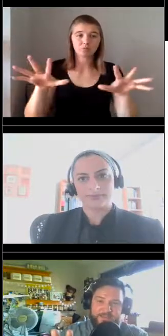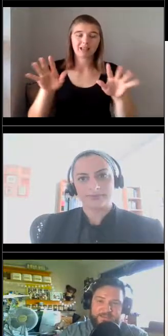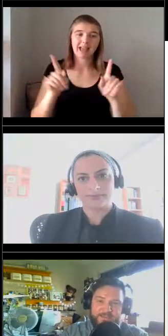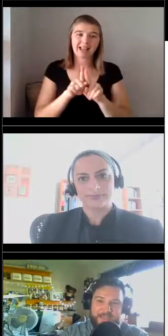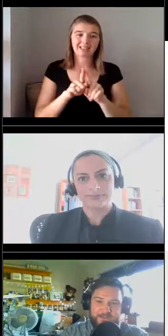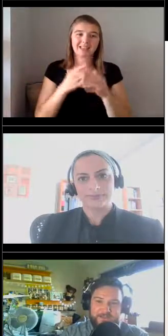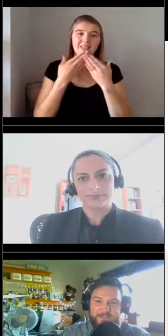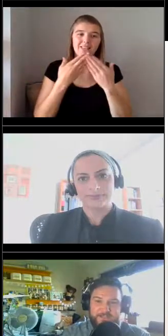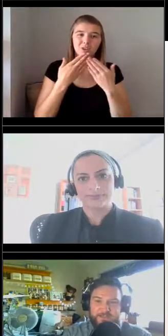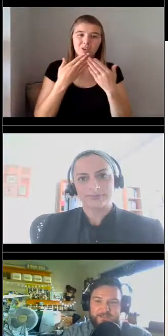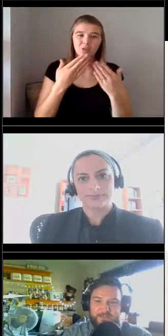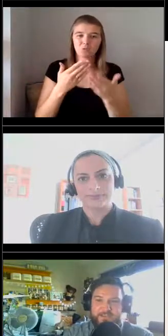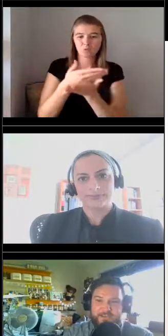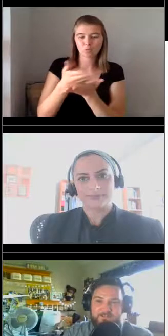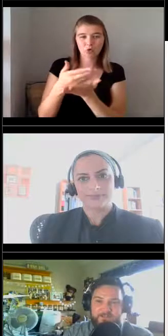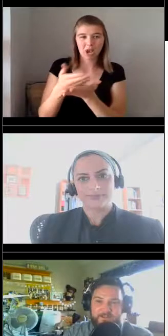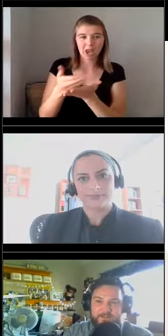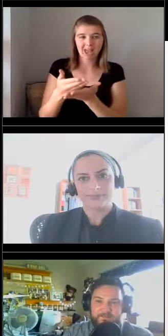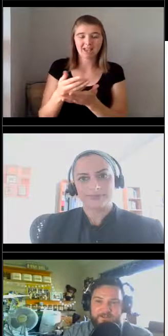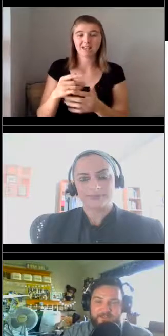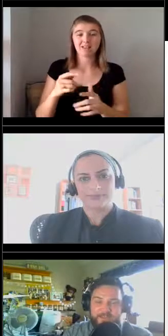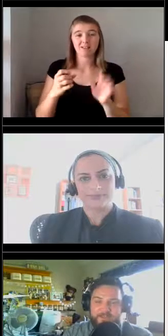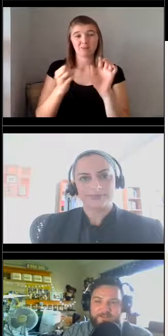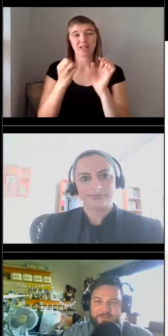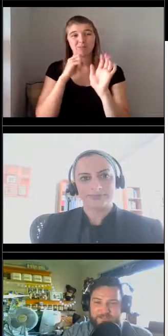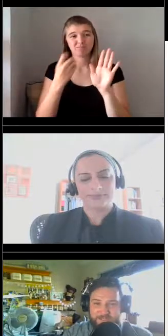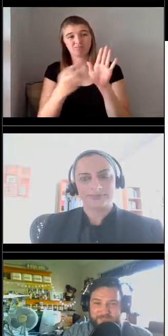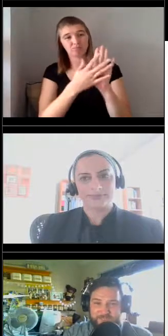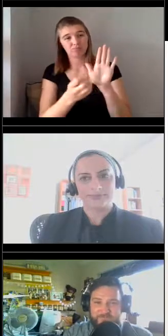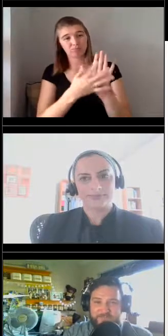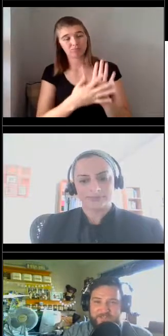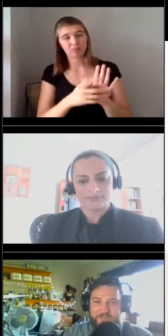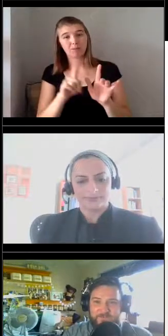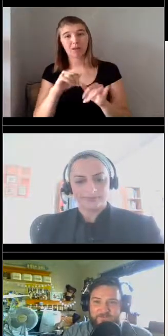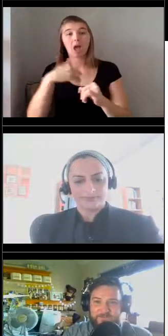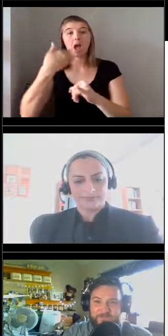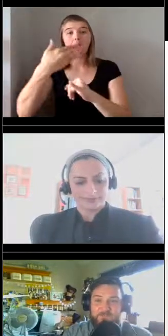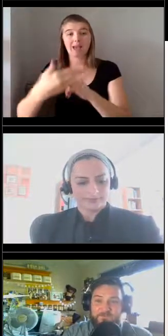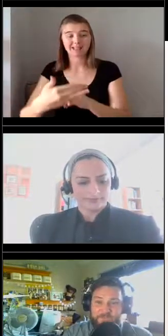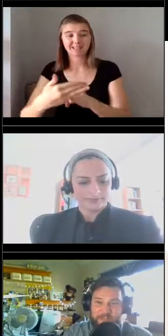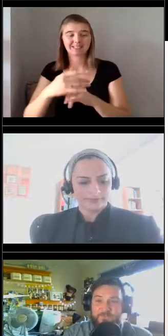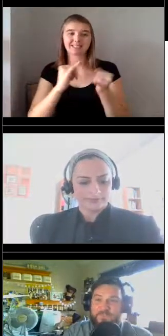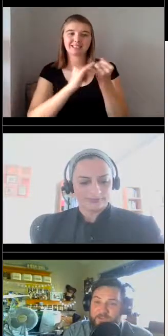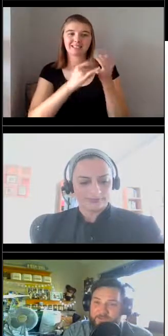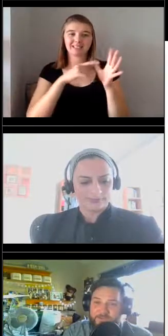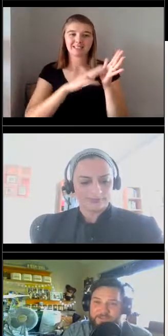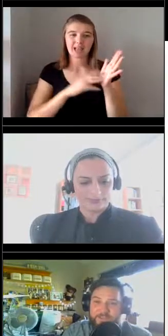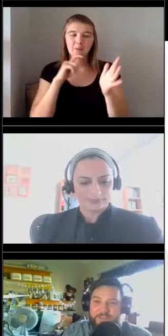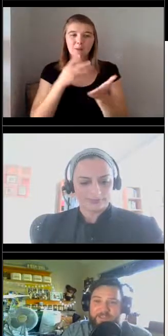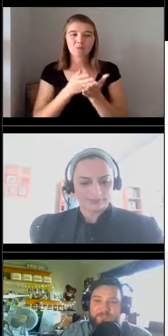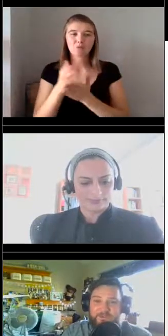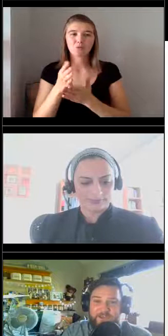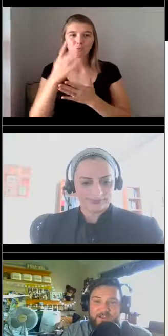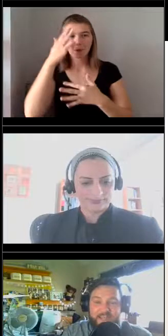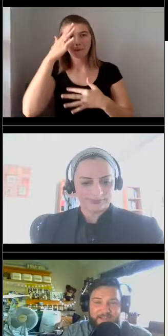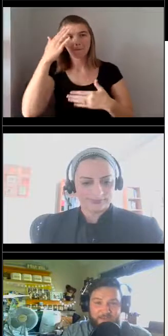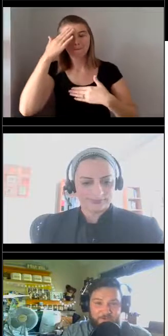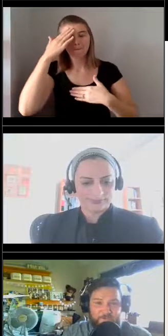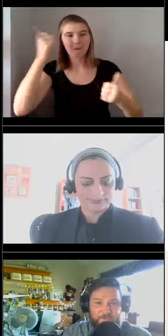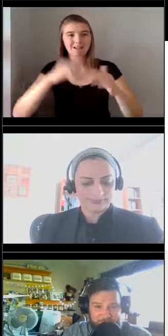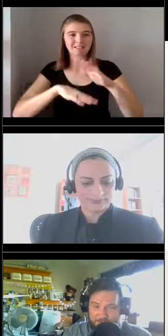because Sam is going to take us through that guided mindfulness exercise just after I've shared a few resources. But for now, thank you ever so much to